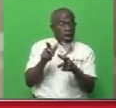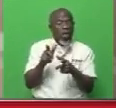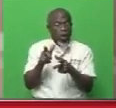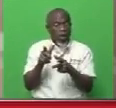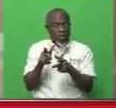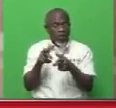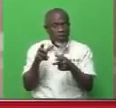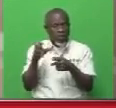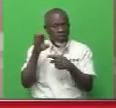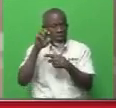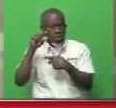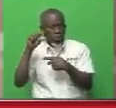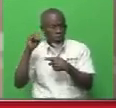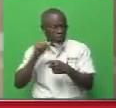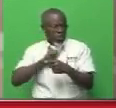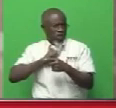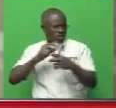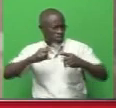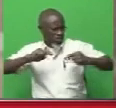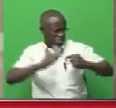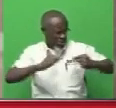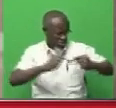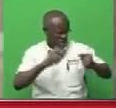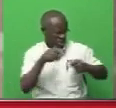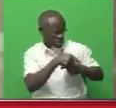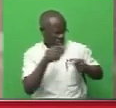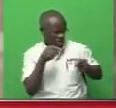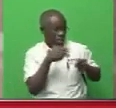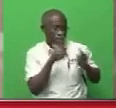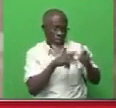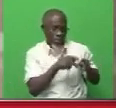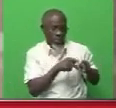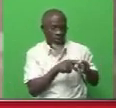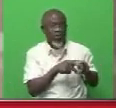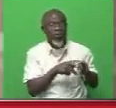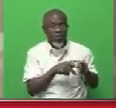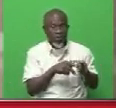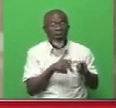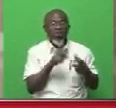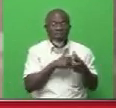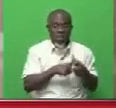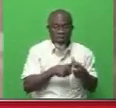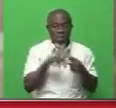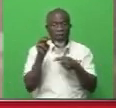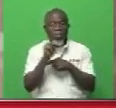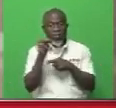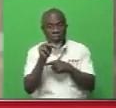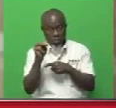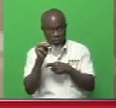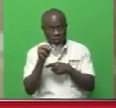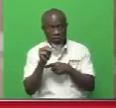hurt and suffering upon people. It is amazing that on Monday, what transpired in a